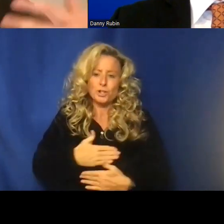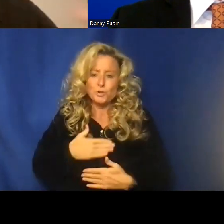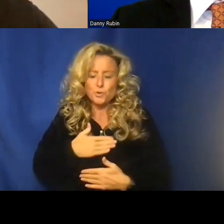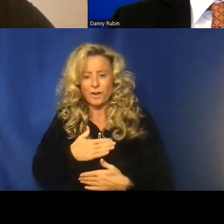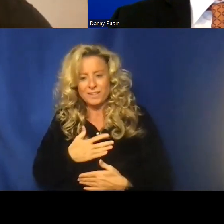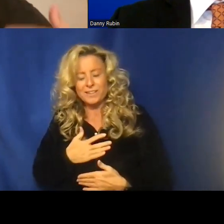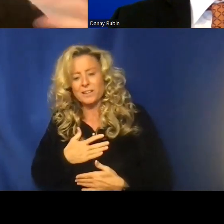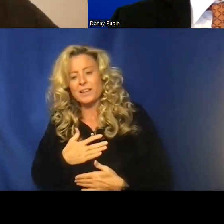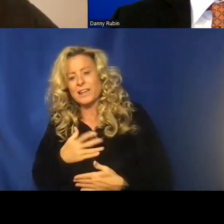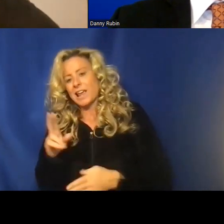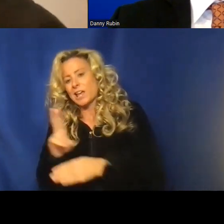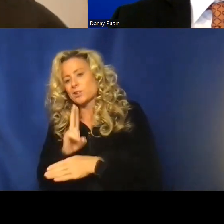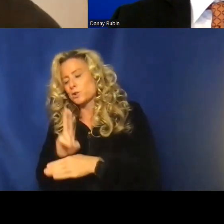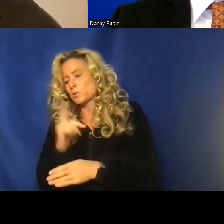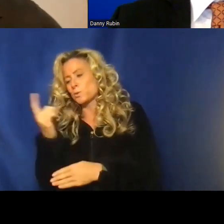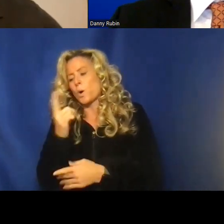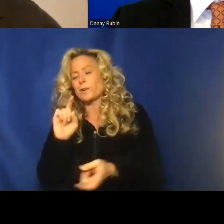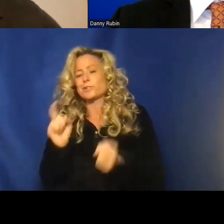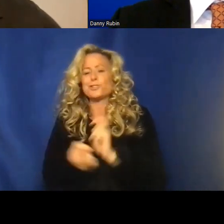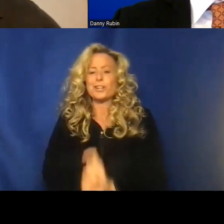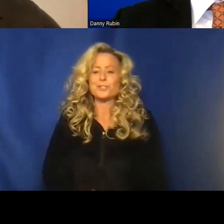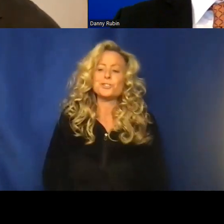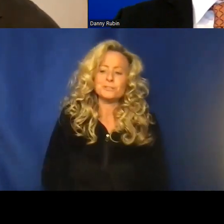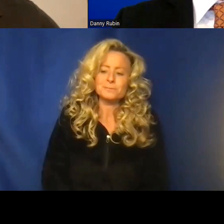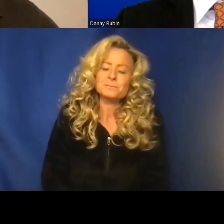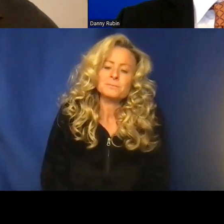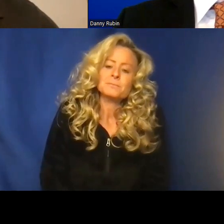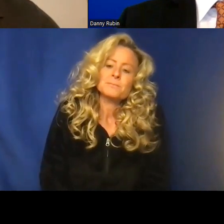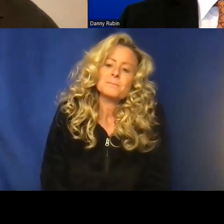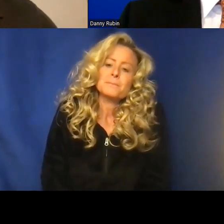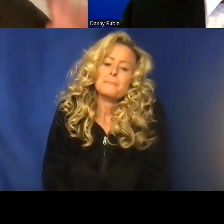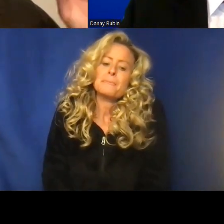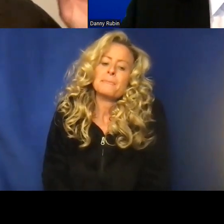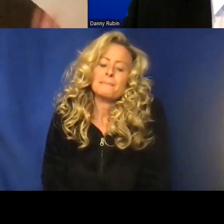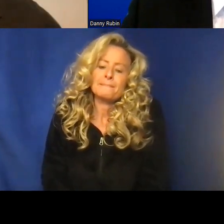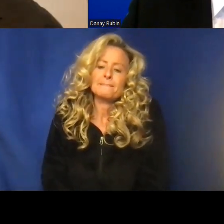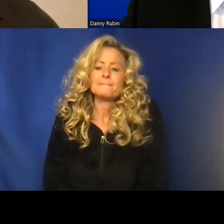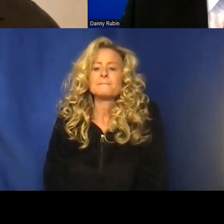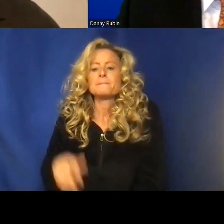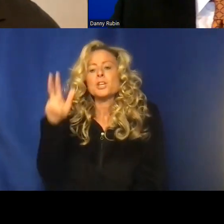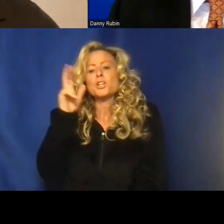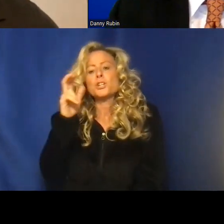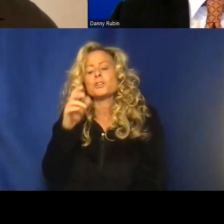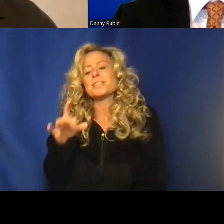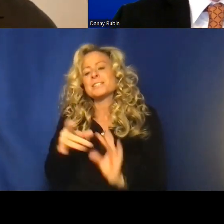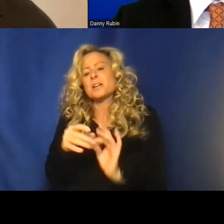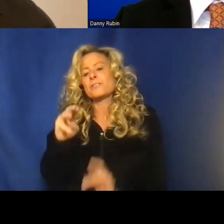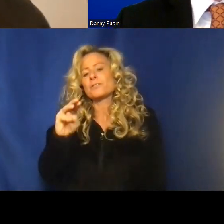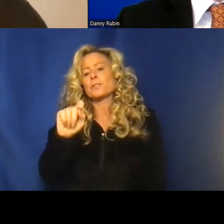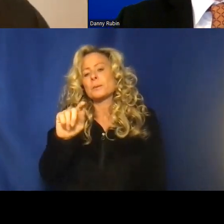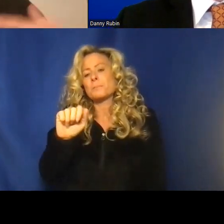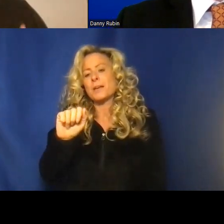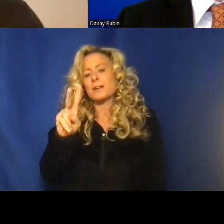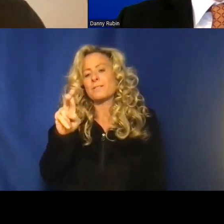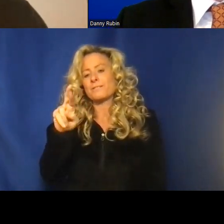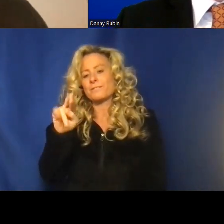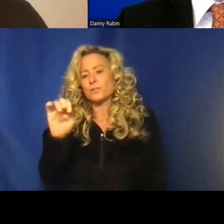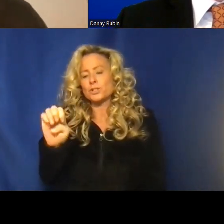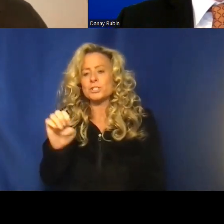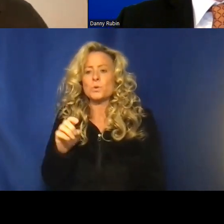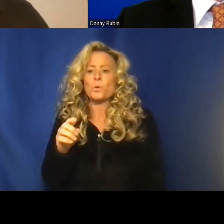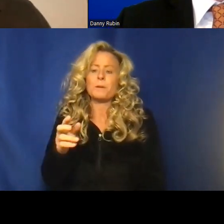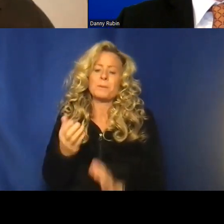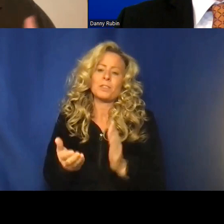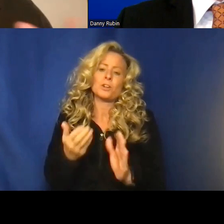things is going to continue to change. You hear all this talk of the metaverse from Facebook and how maybe they're pulling back